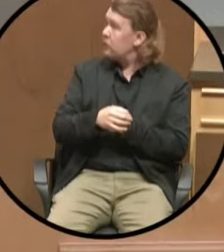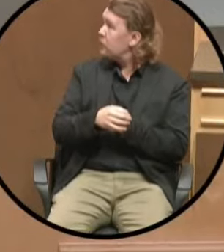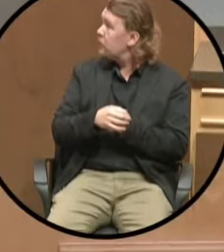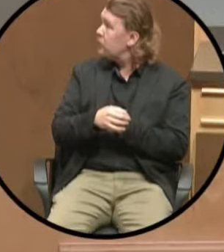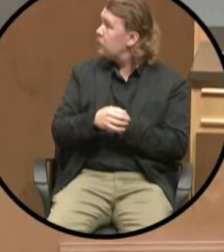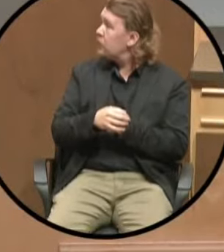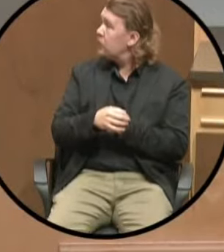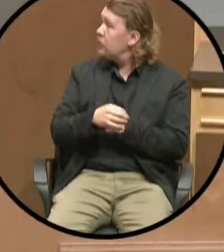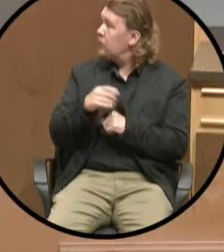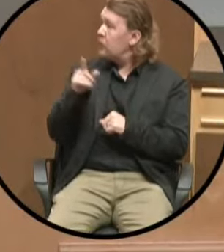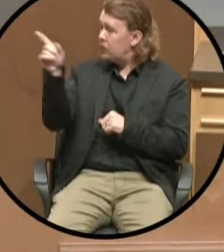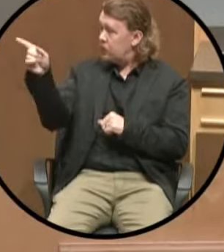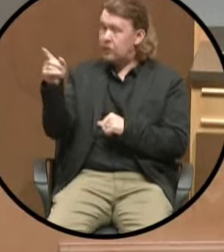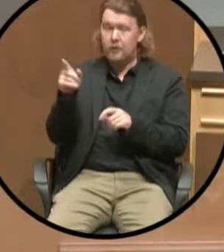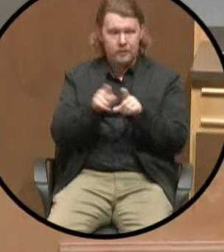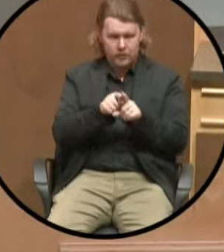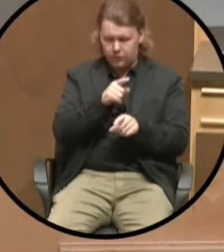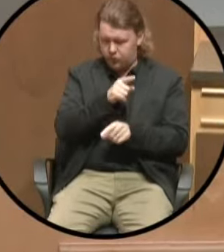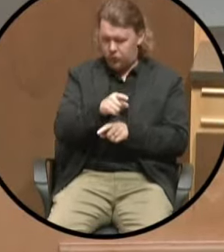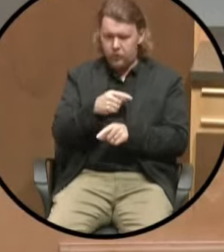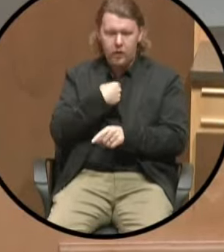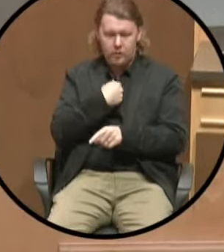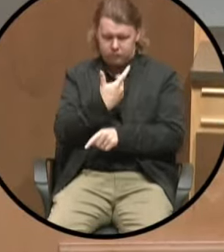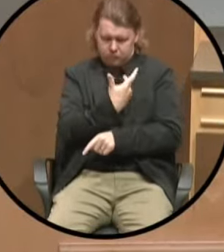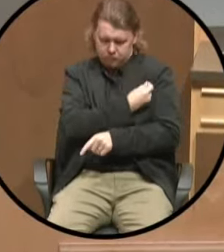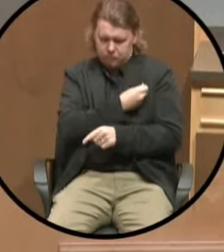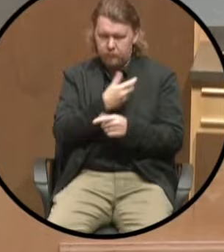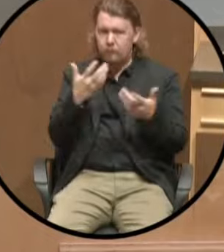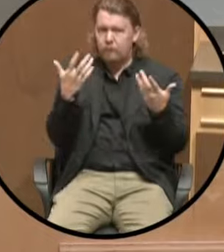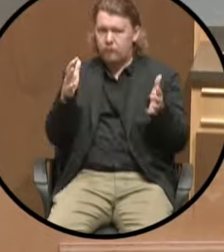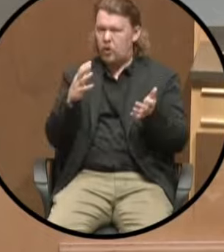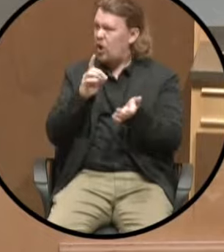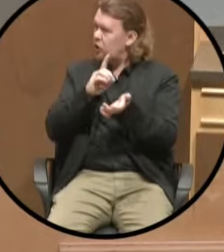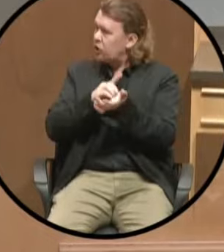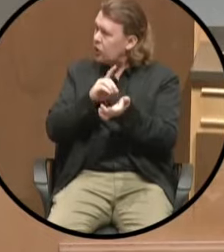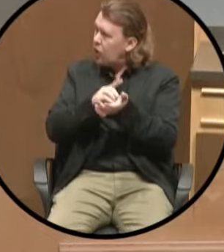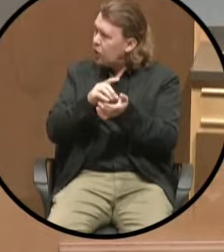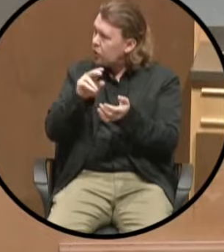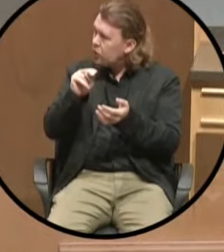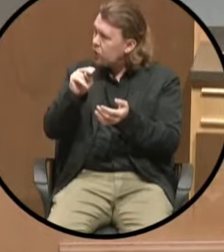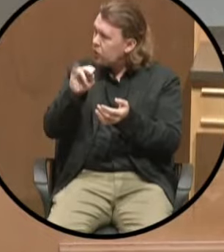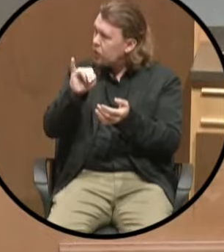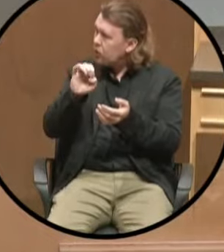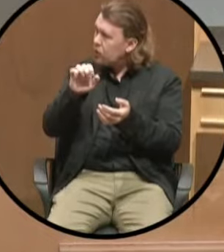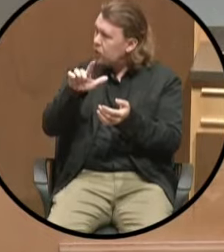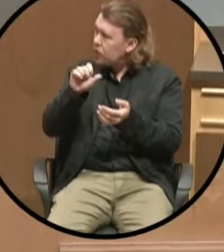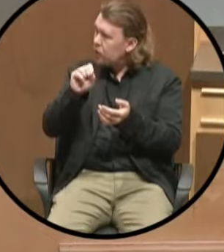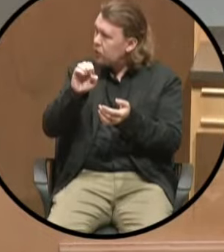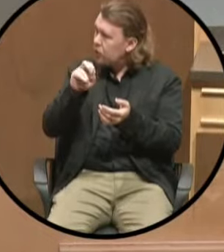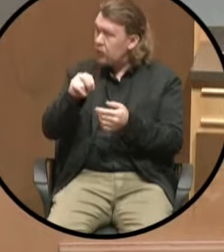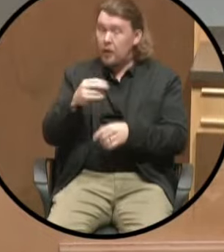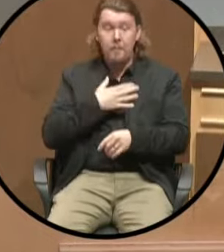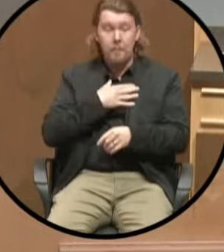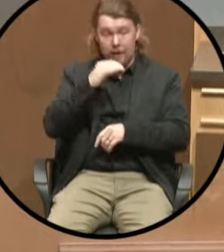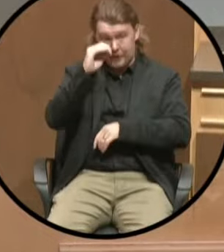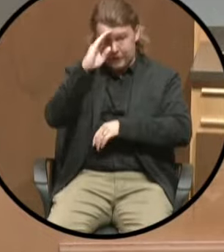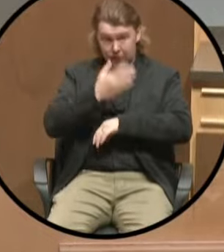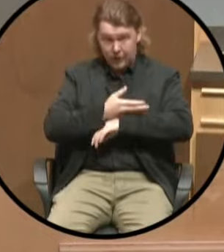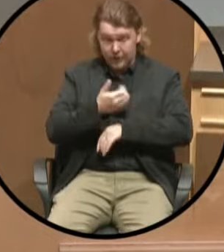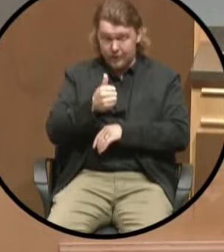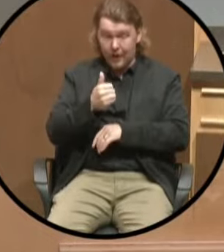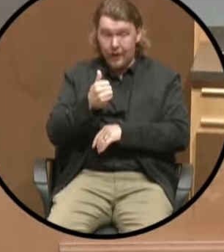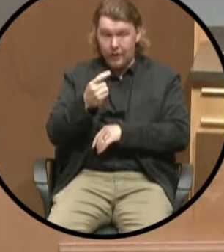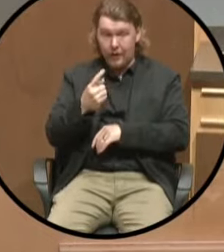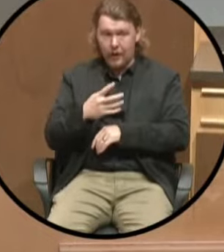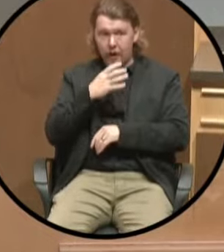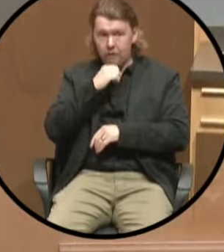So like you, I've been vaccinated. My child, however, is 10 and a half, and he is unvaccinated. My family had COVID